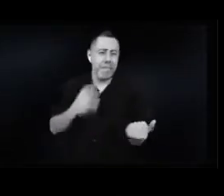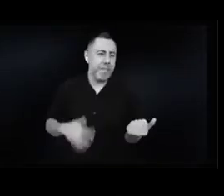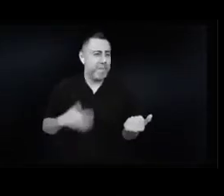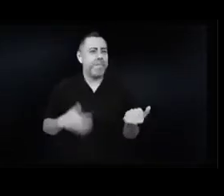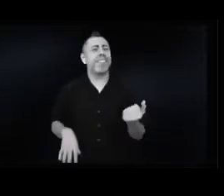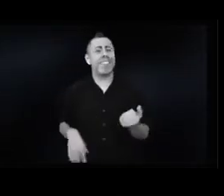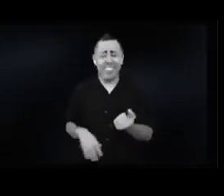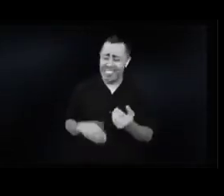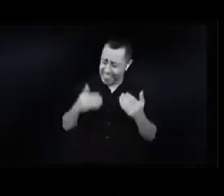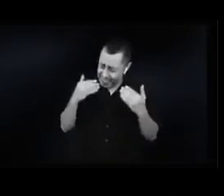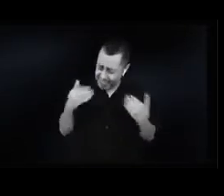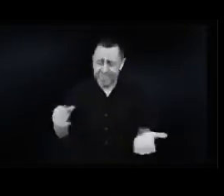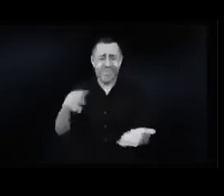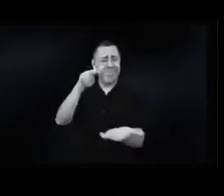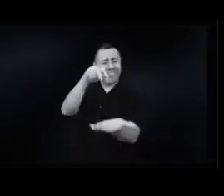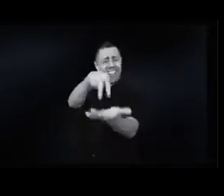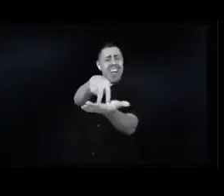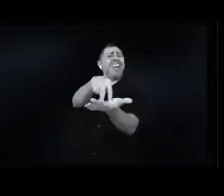Stand in love.